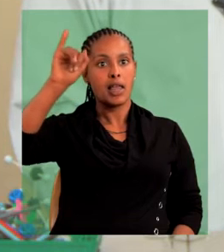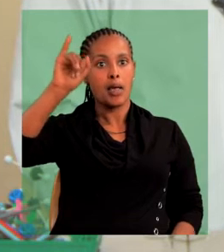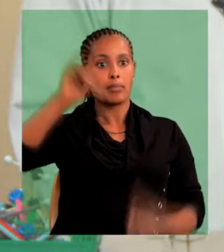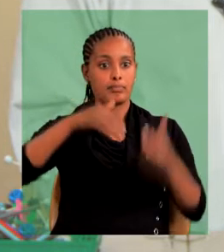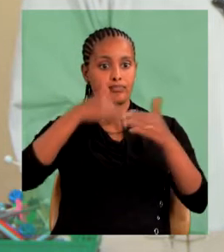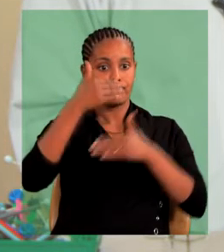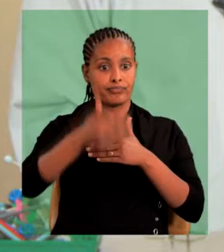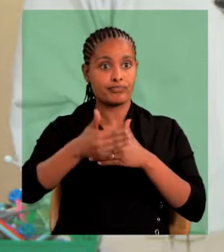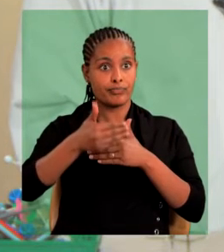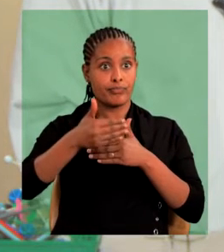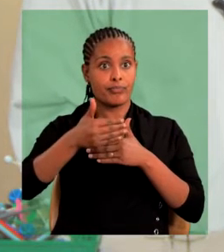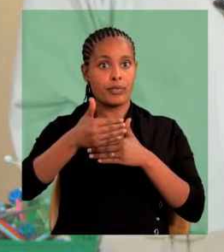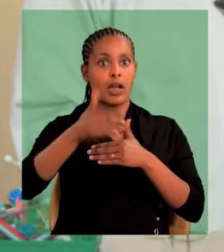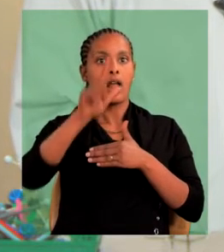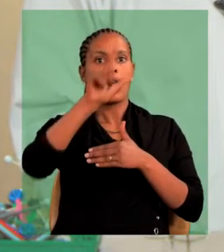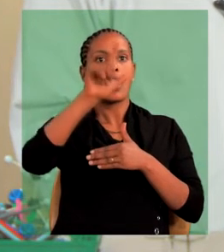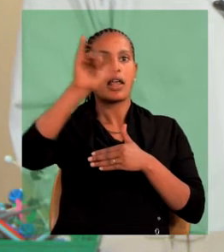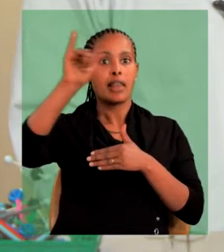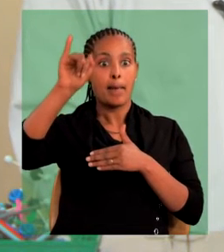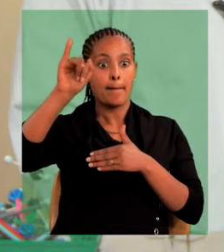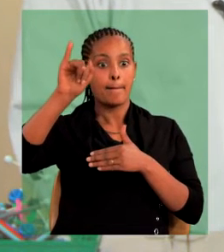At a period? Yes.